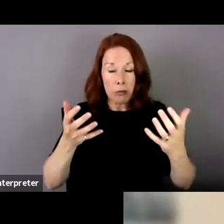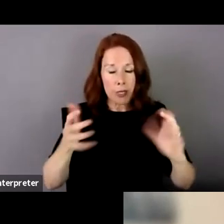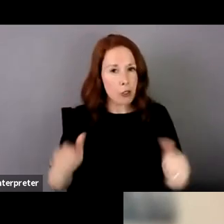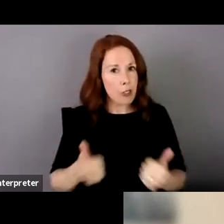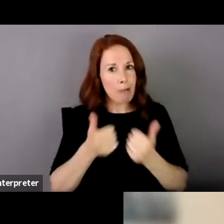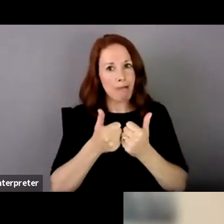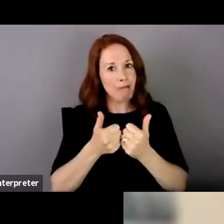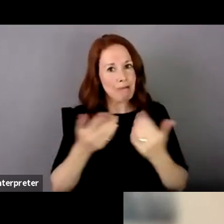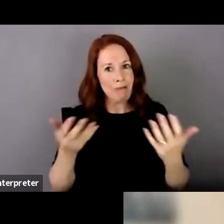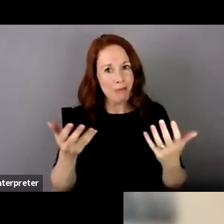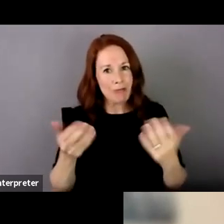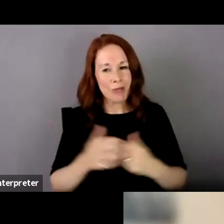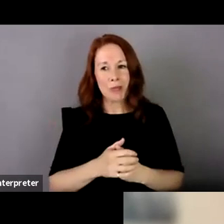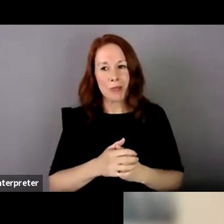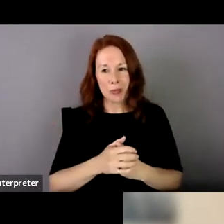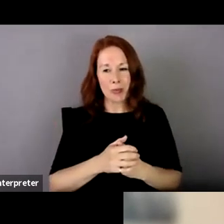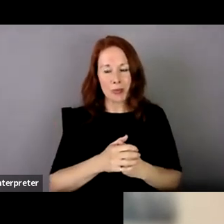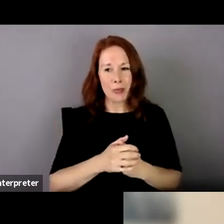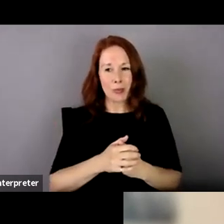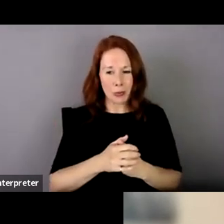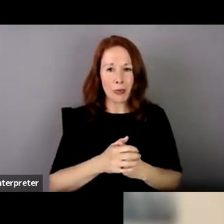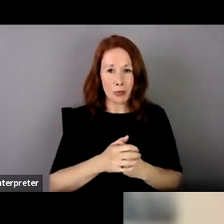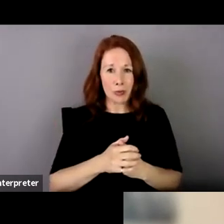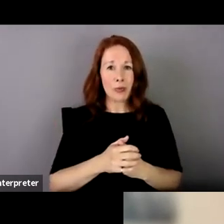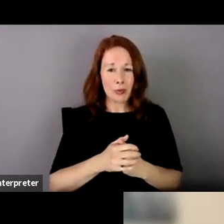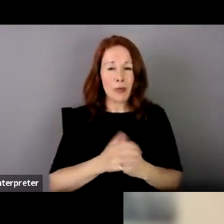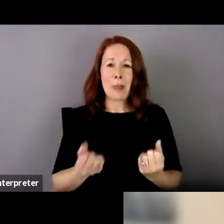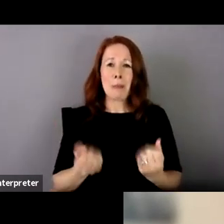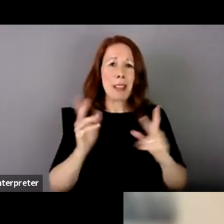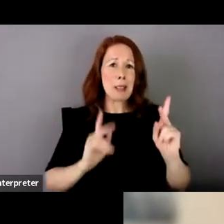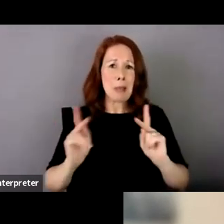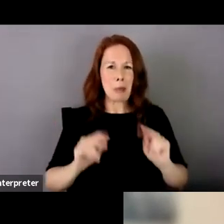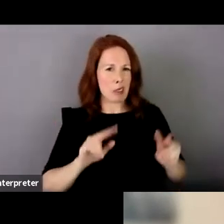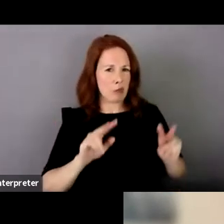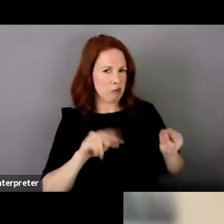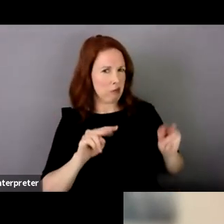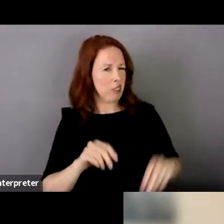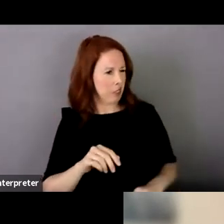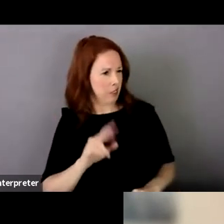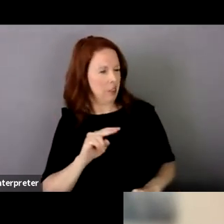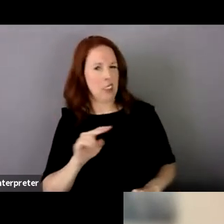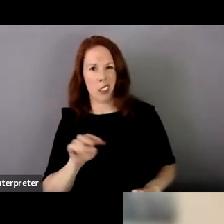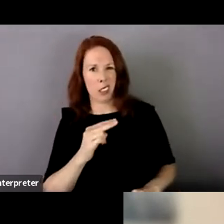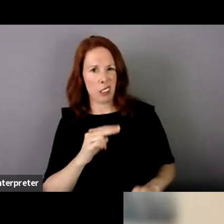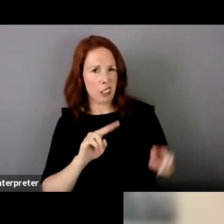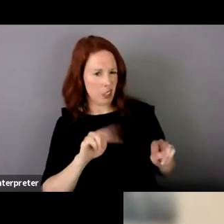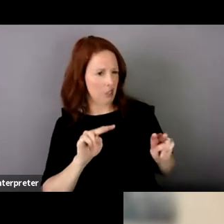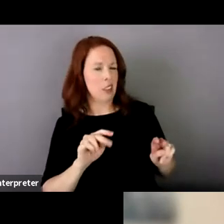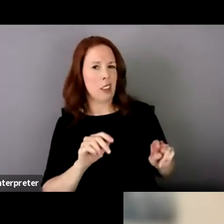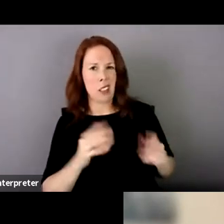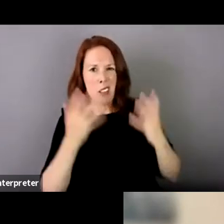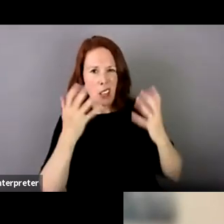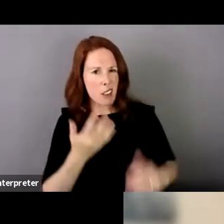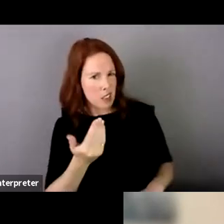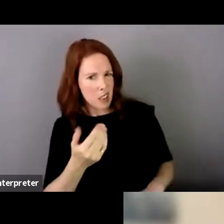hardest part of this is that there's going to be a lot of people who are judgmental in the audience that are going to look at them and be angry